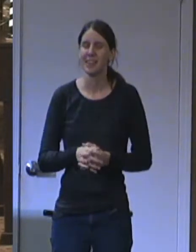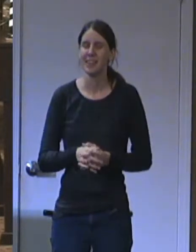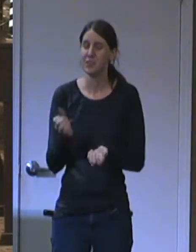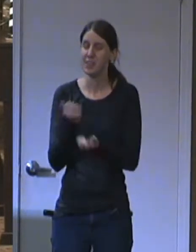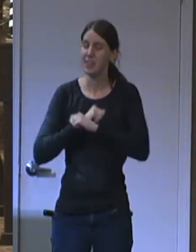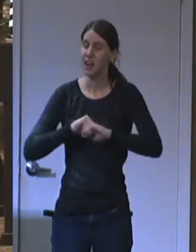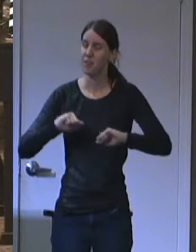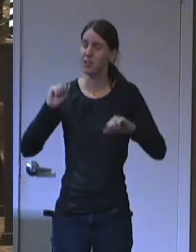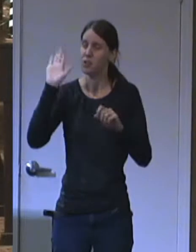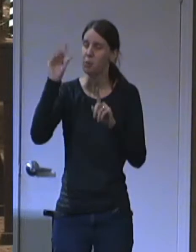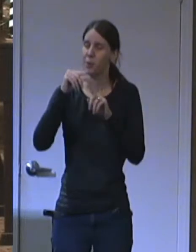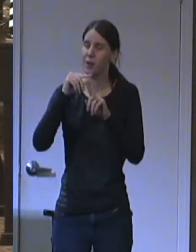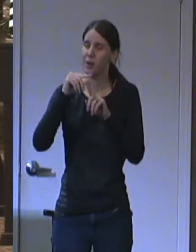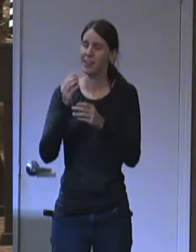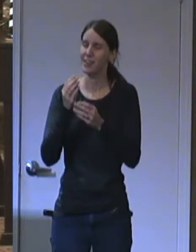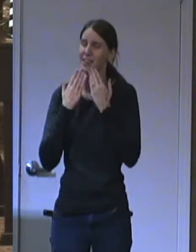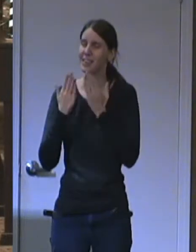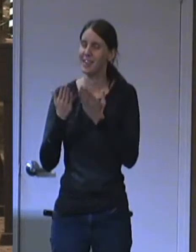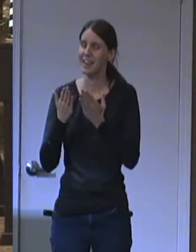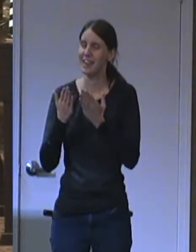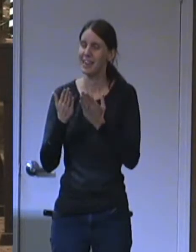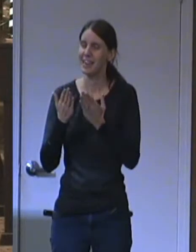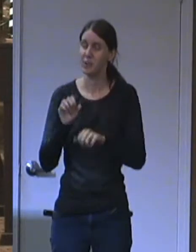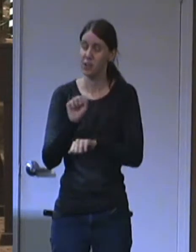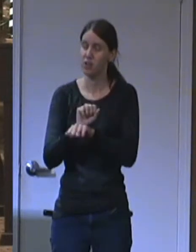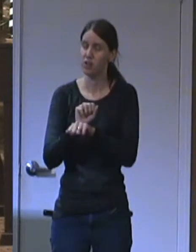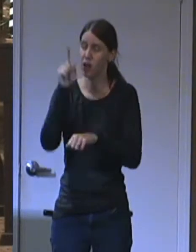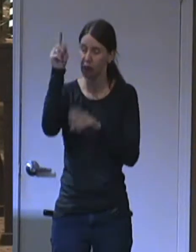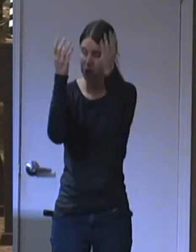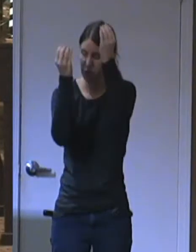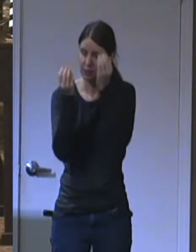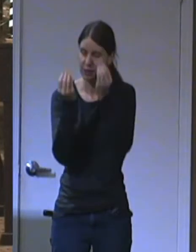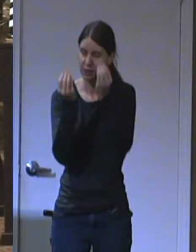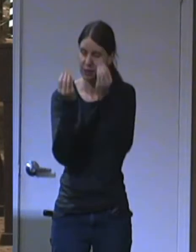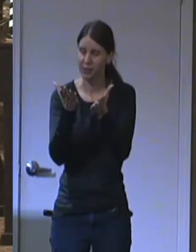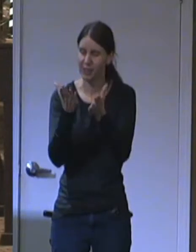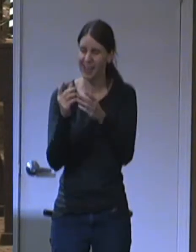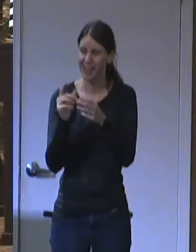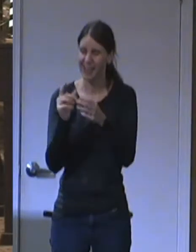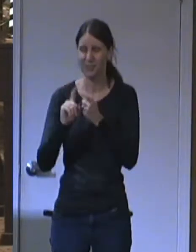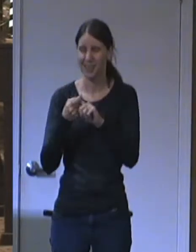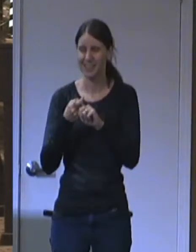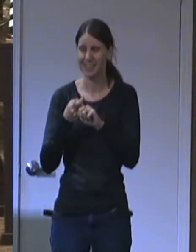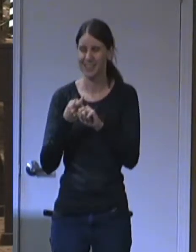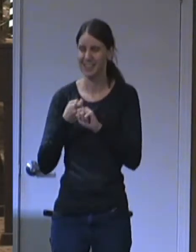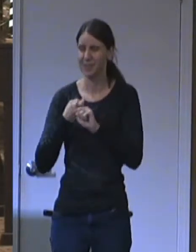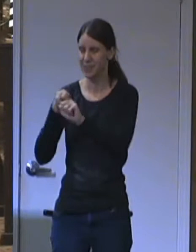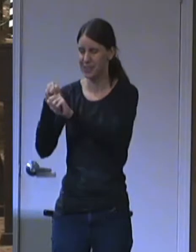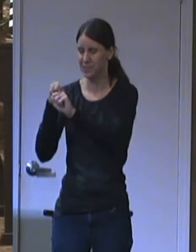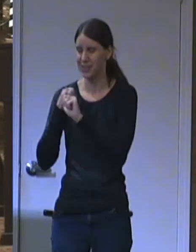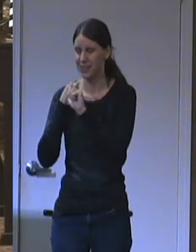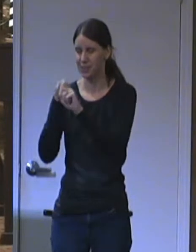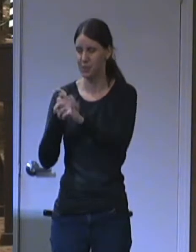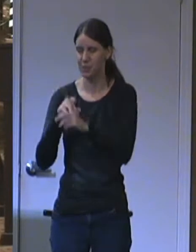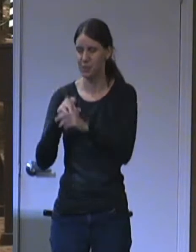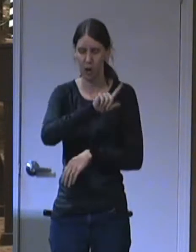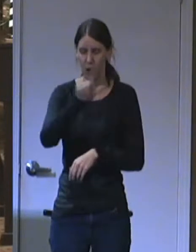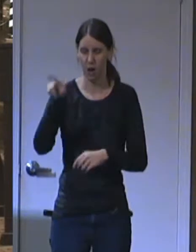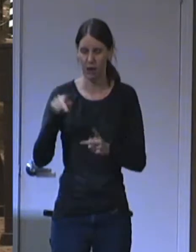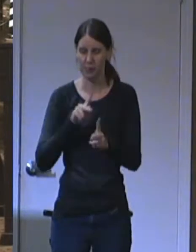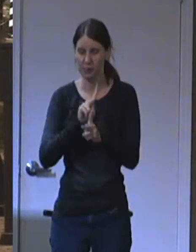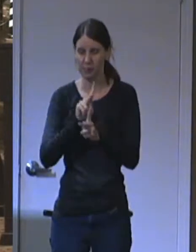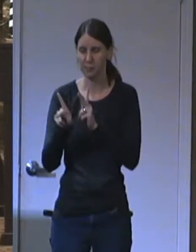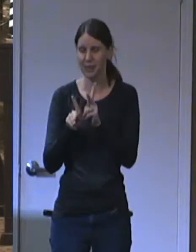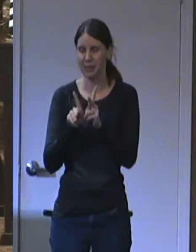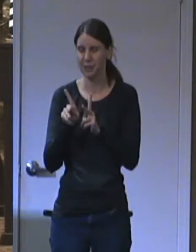salvation. And we thank you for the commission you've given us. We thank you for the fellowship that is available to all within your